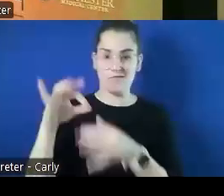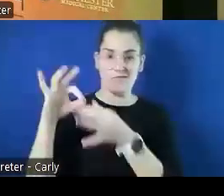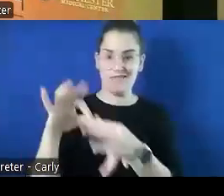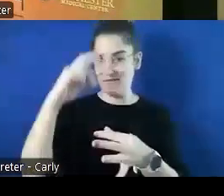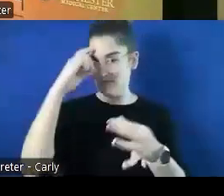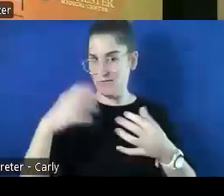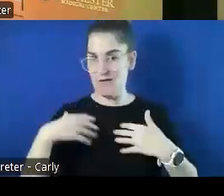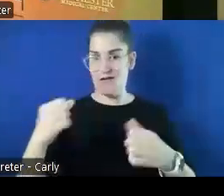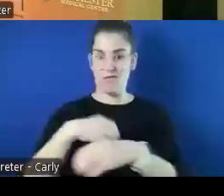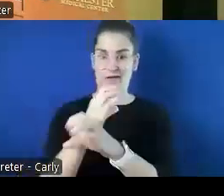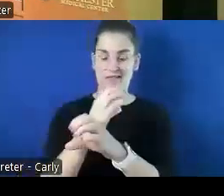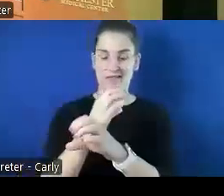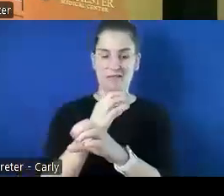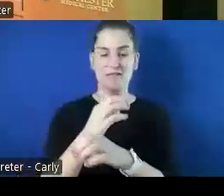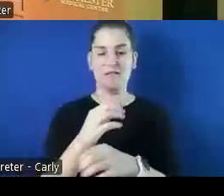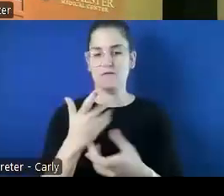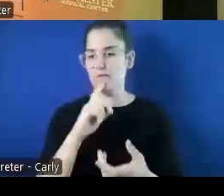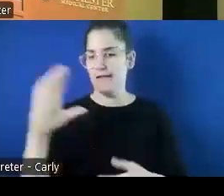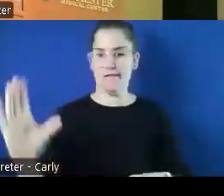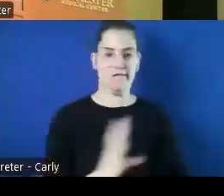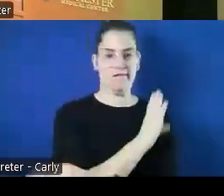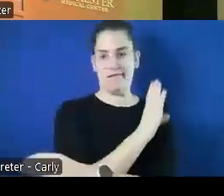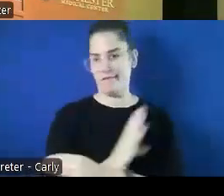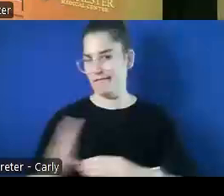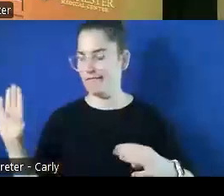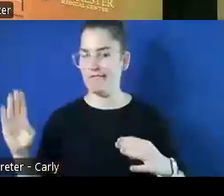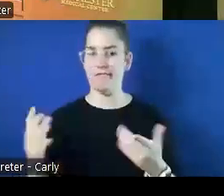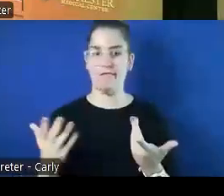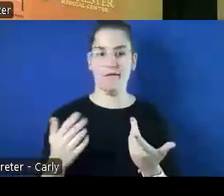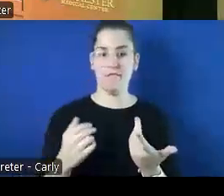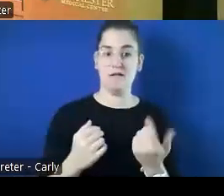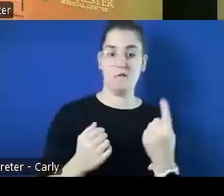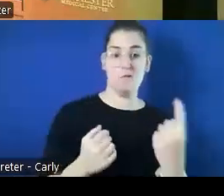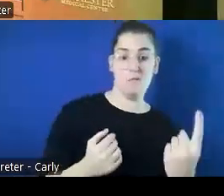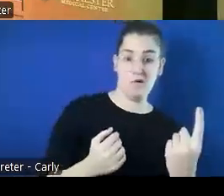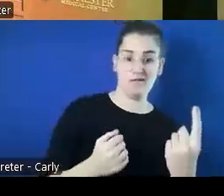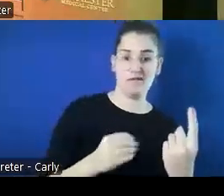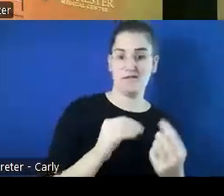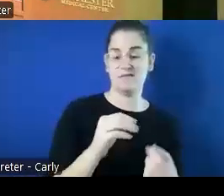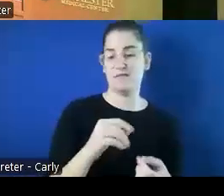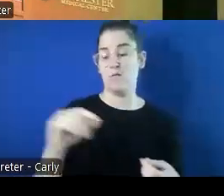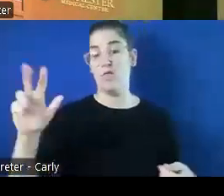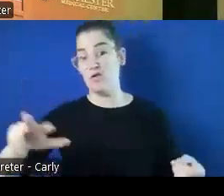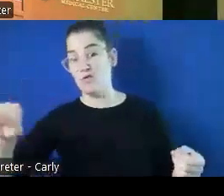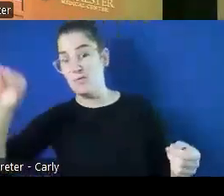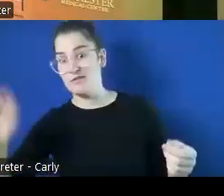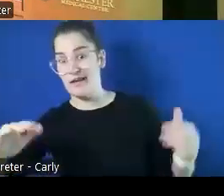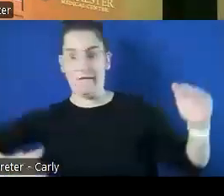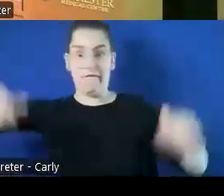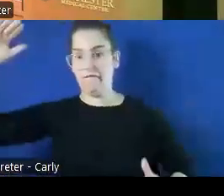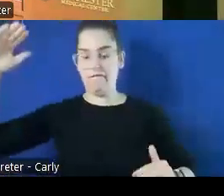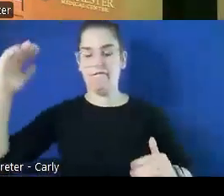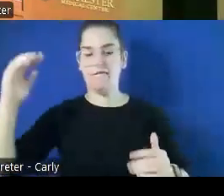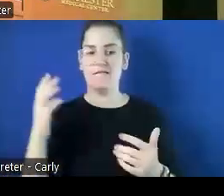really all over the place, anywhere between single digits to up to 33% of, this is the